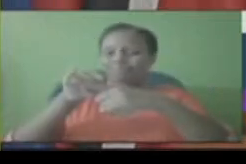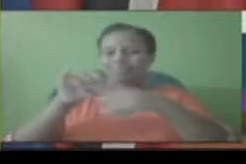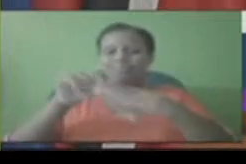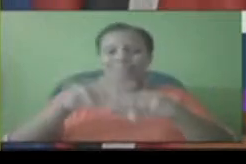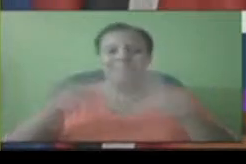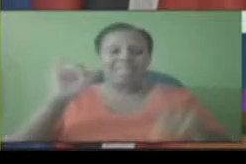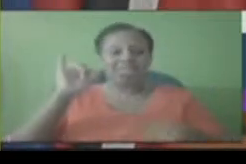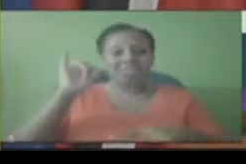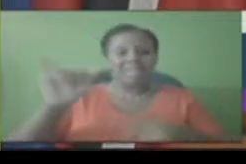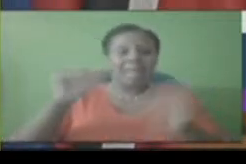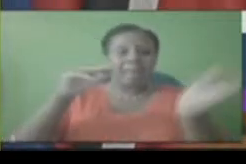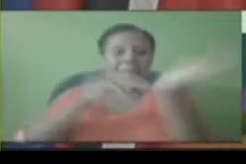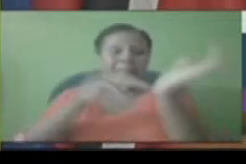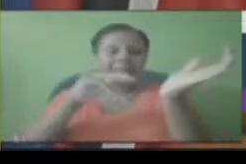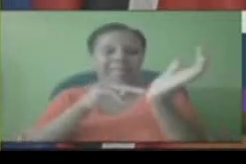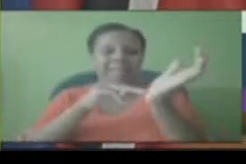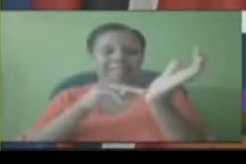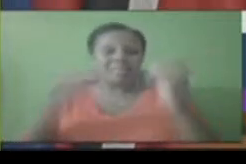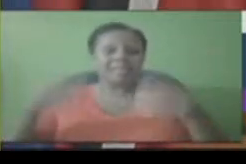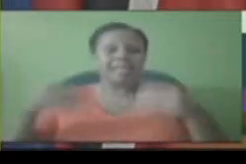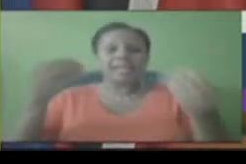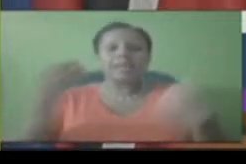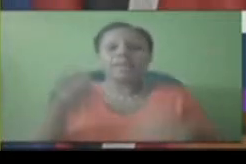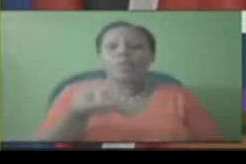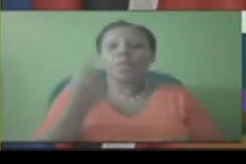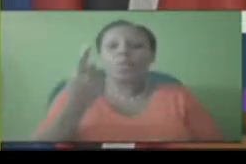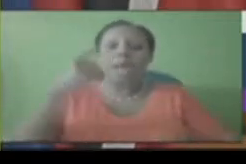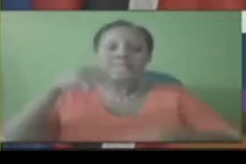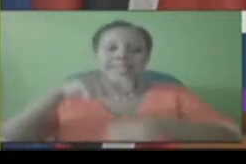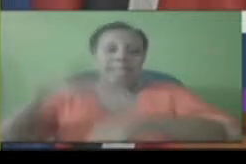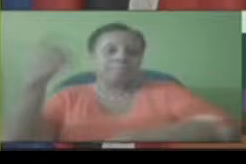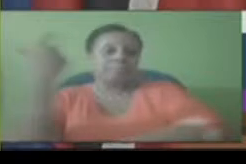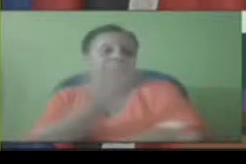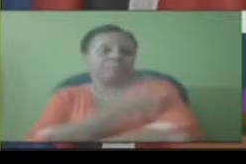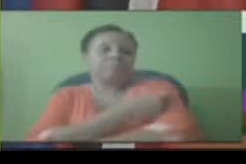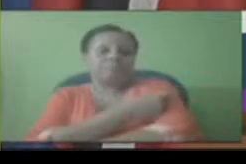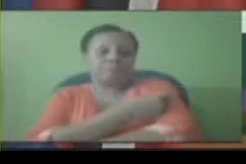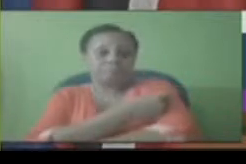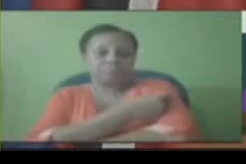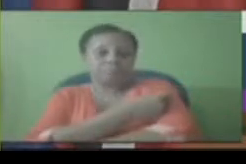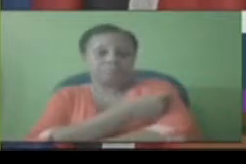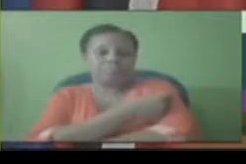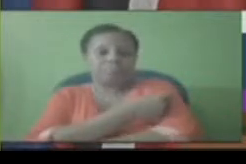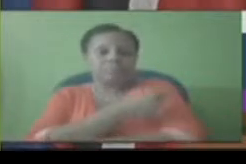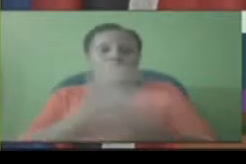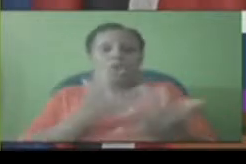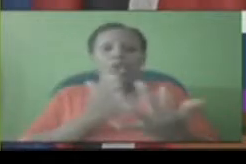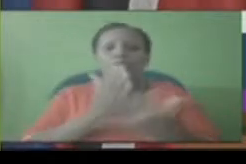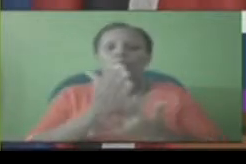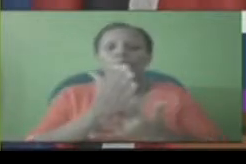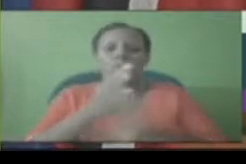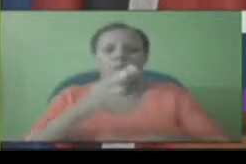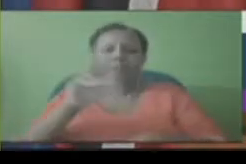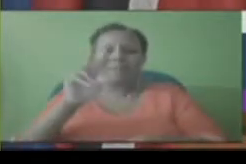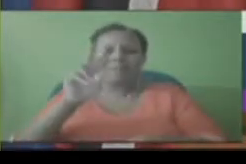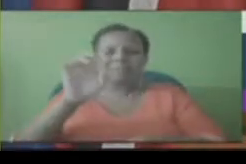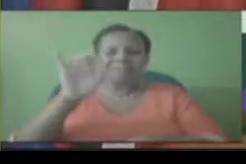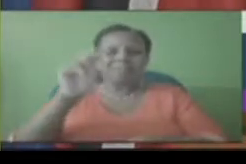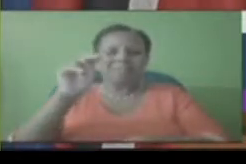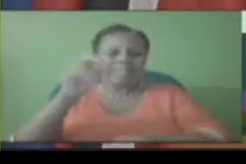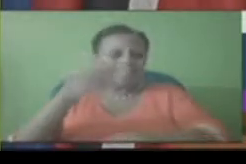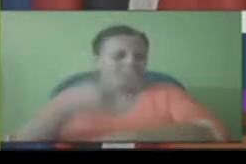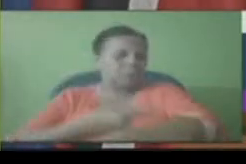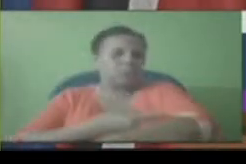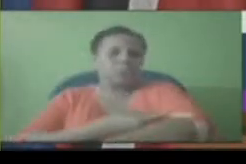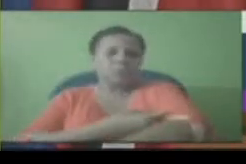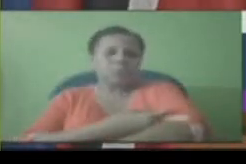once through the veins for those patients that the clinicians would select and can make a